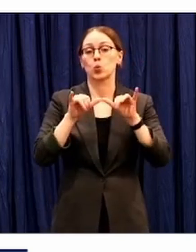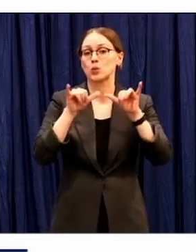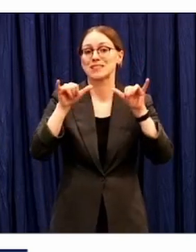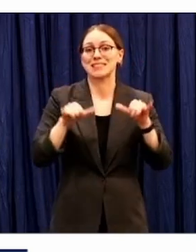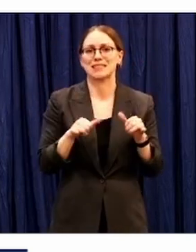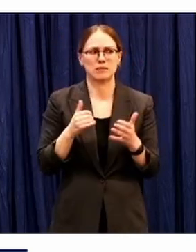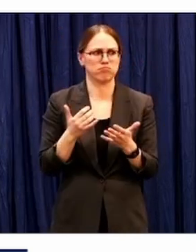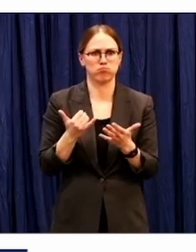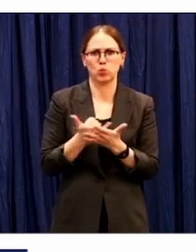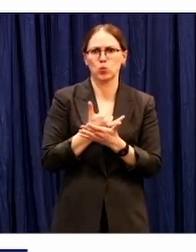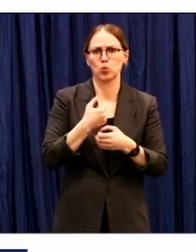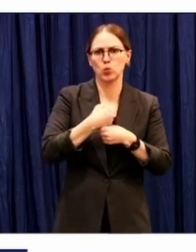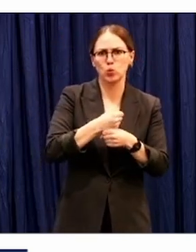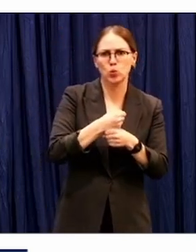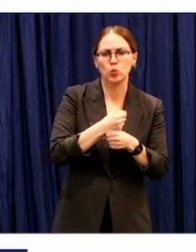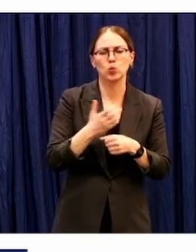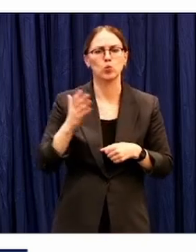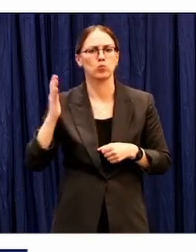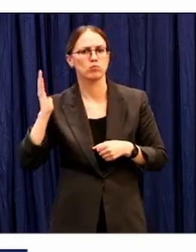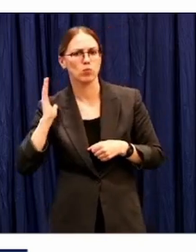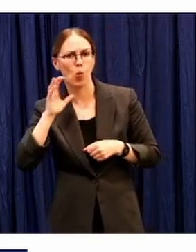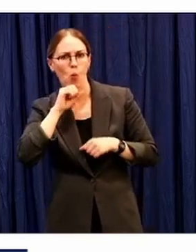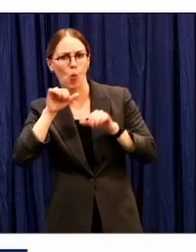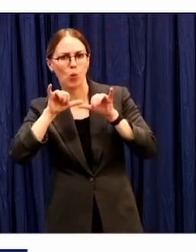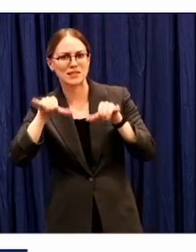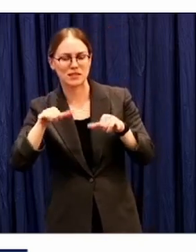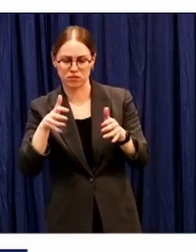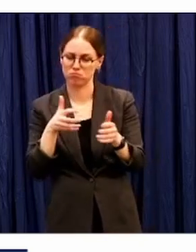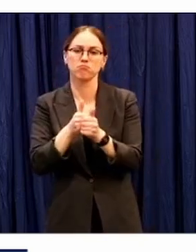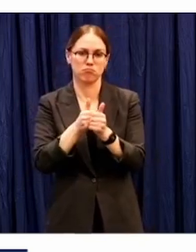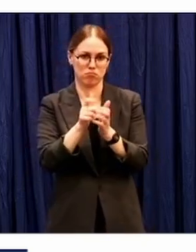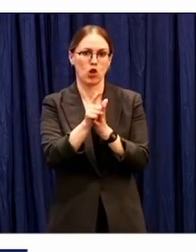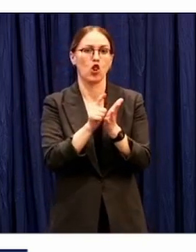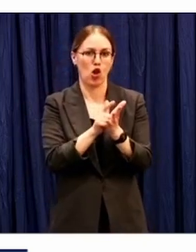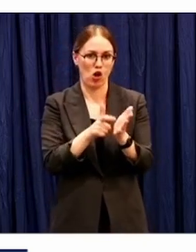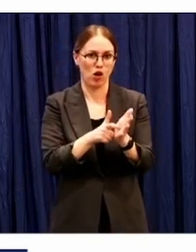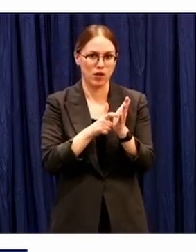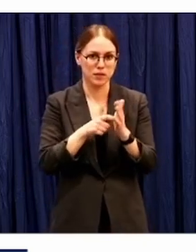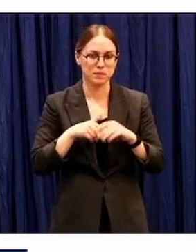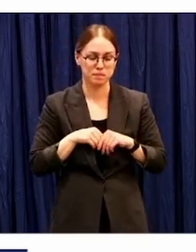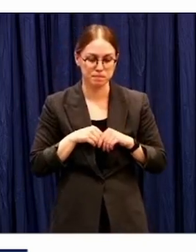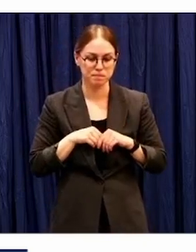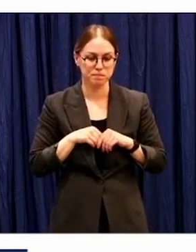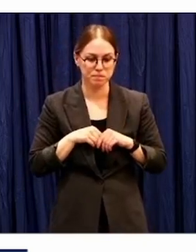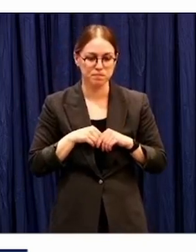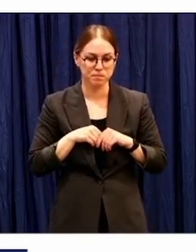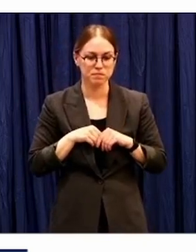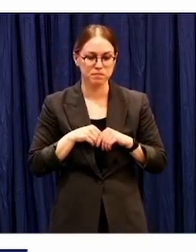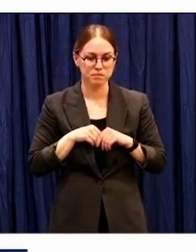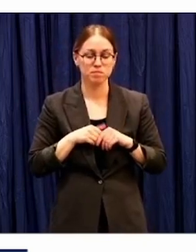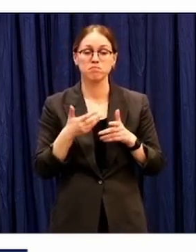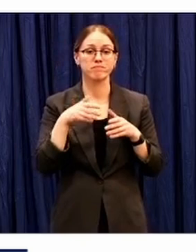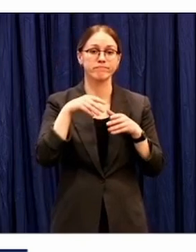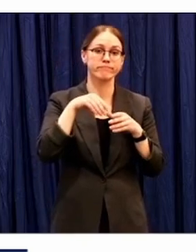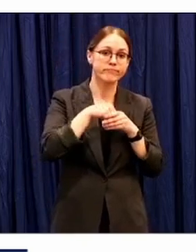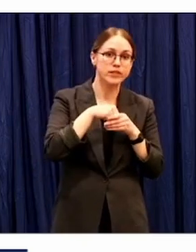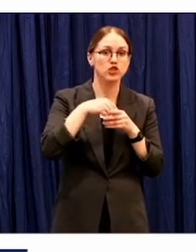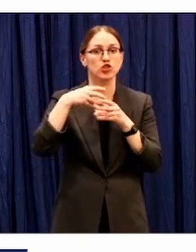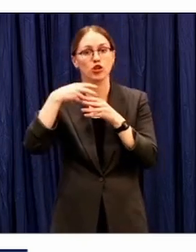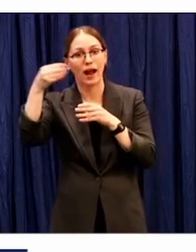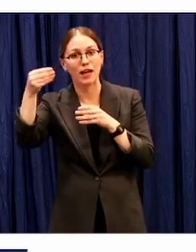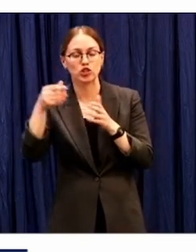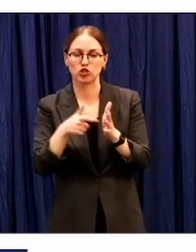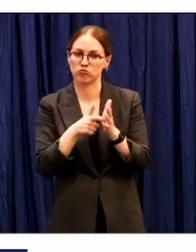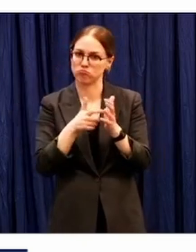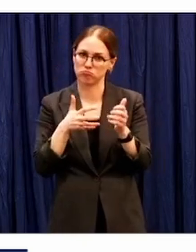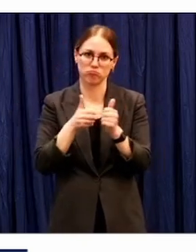existing systems, including older systems, systems that are hosted on-premise or hosted externally,